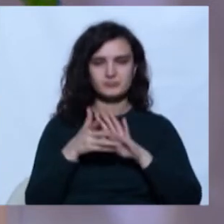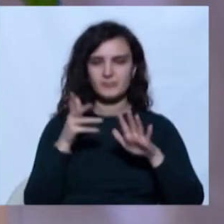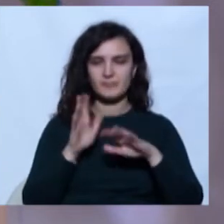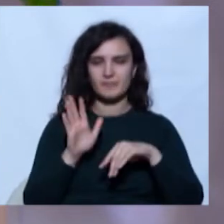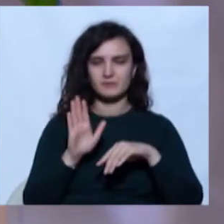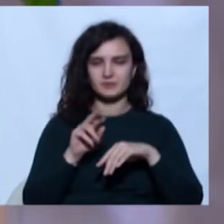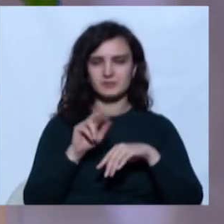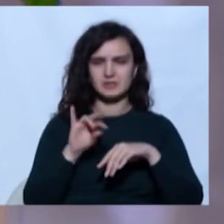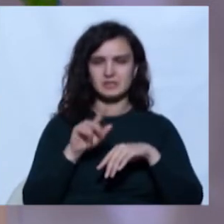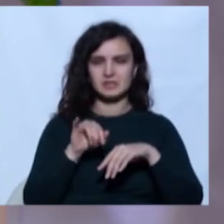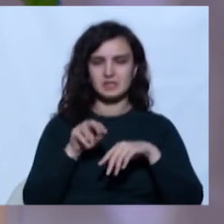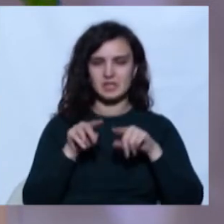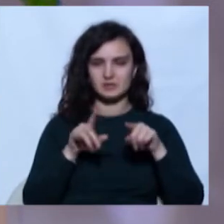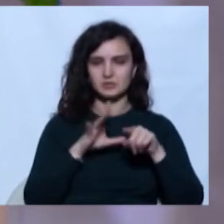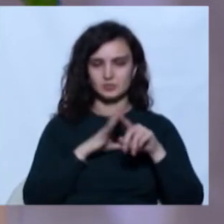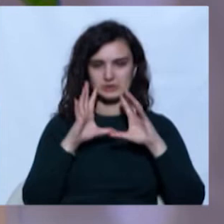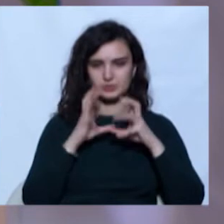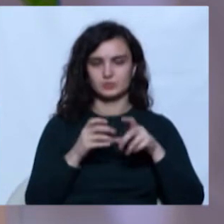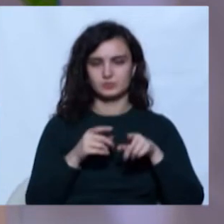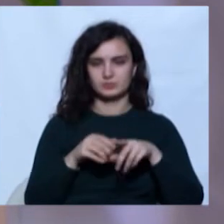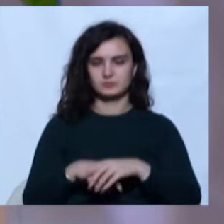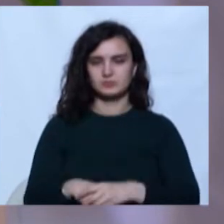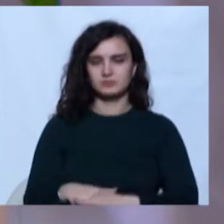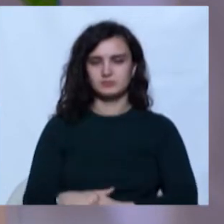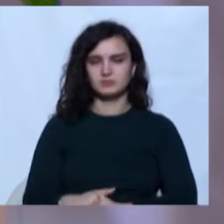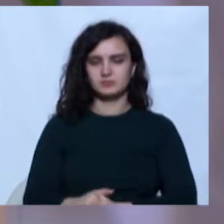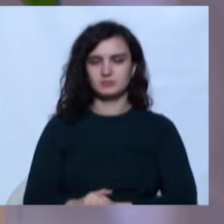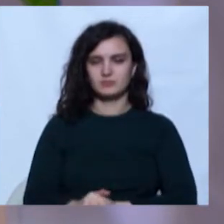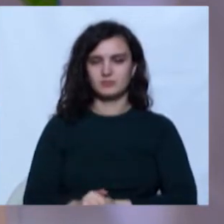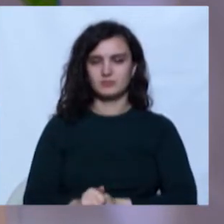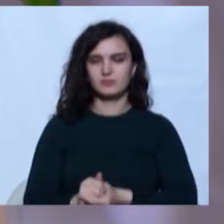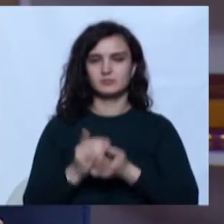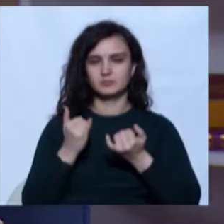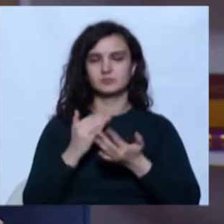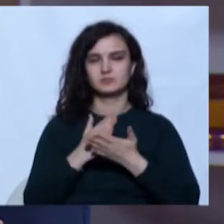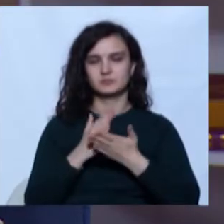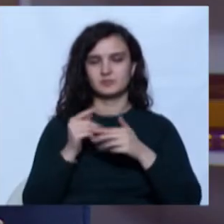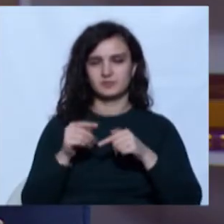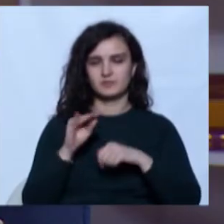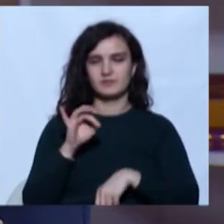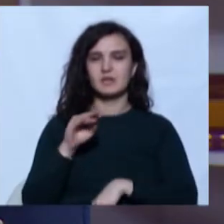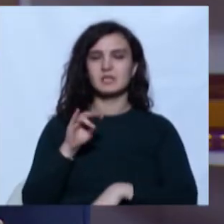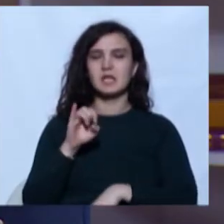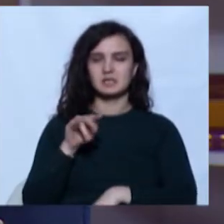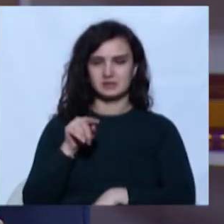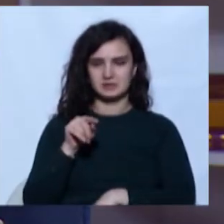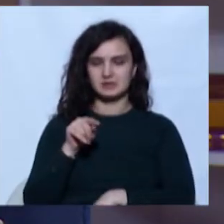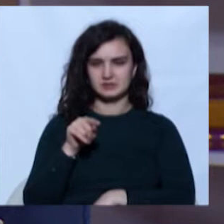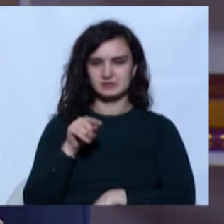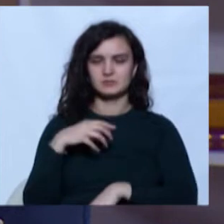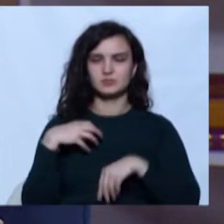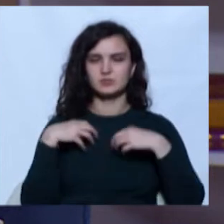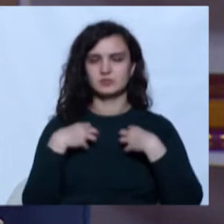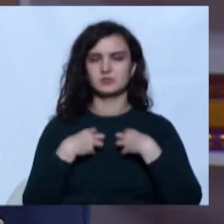that Danglars was being serious. Now we have Fernand. He is,